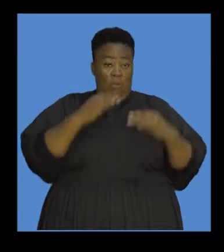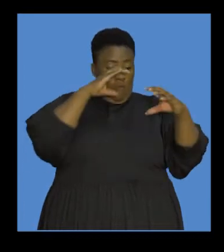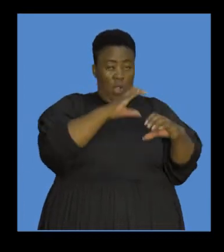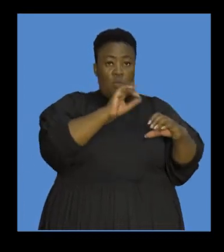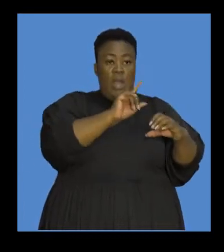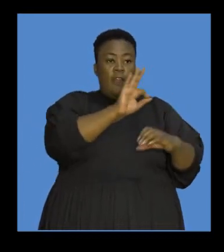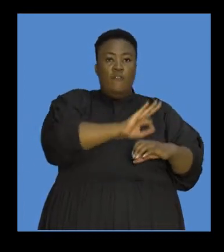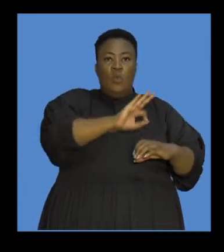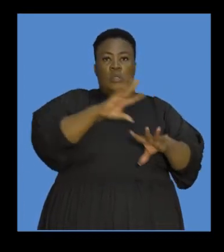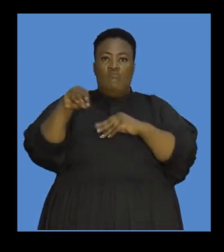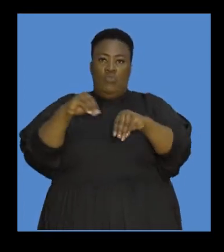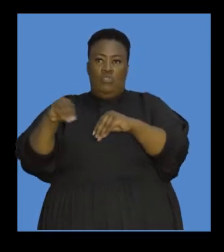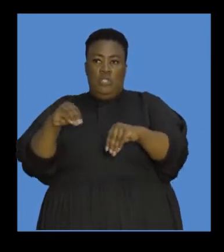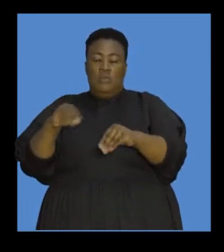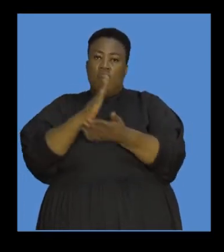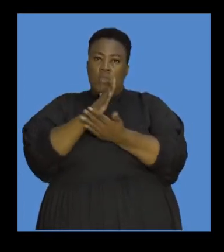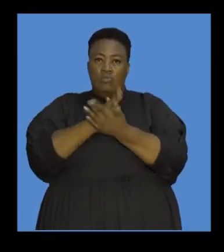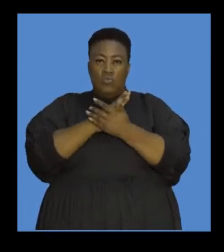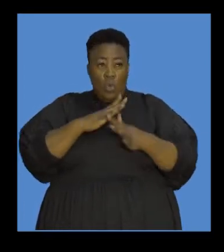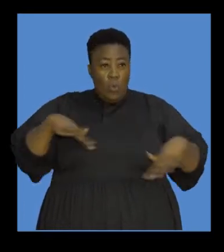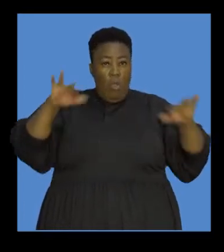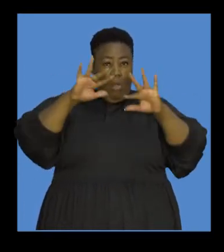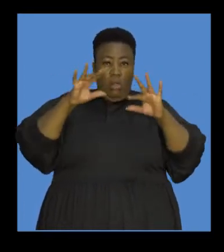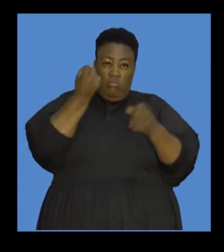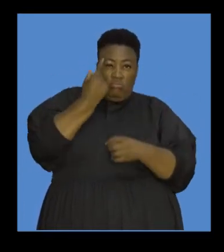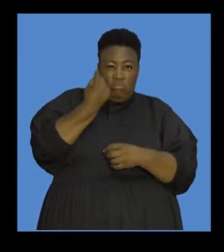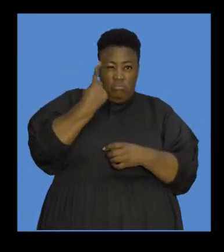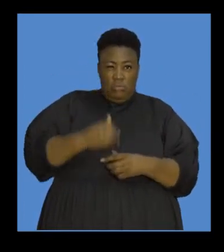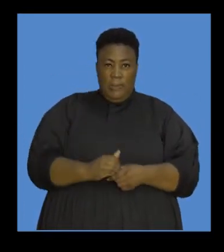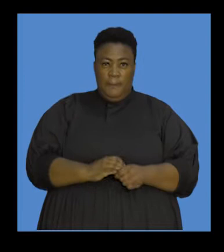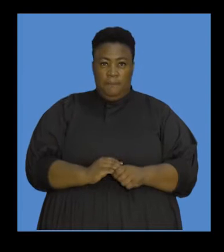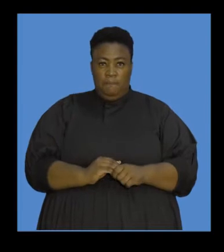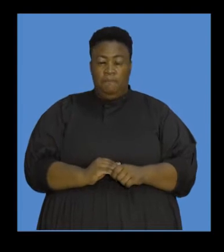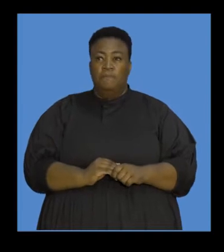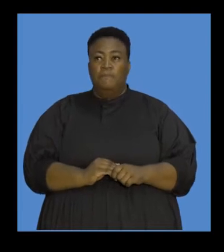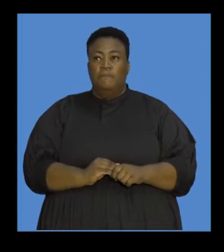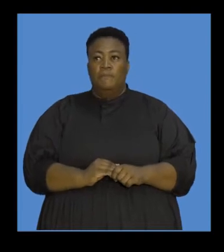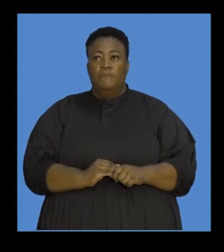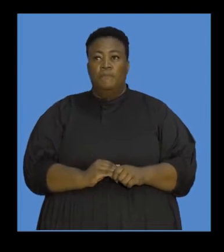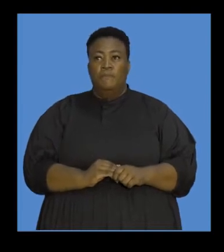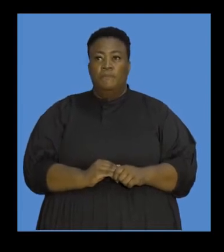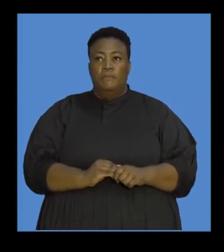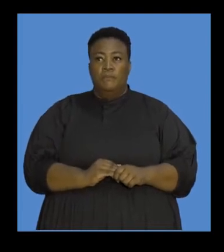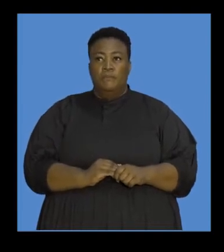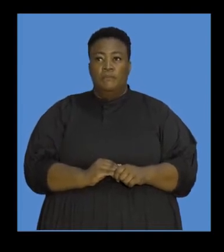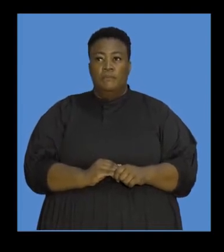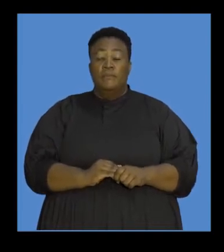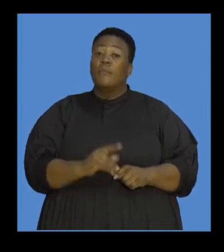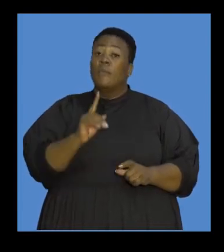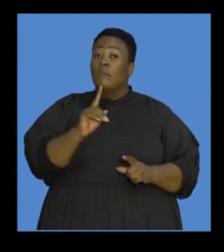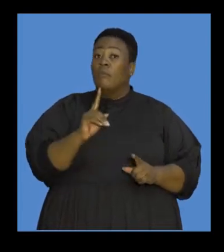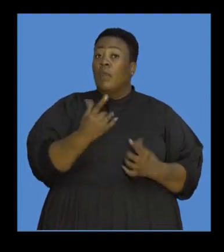motion. Okay, just making sure we're all on the same page. There we go.